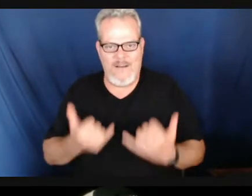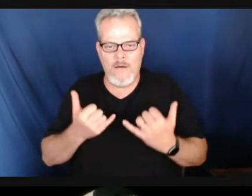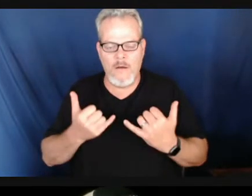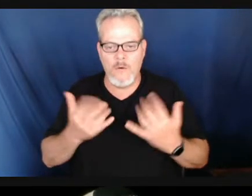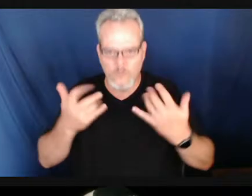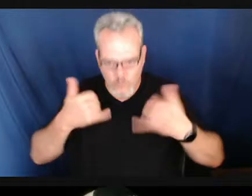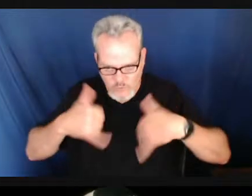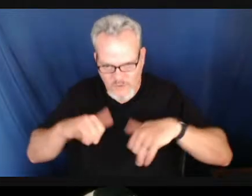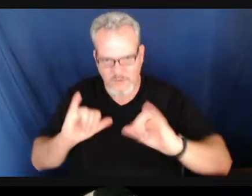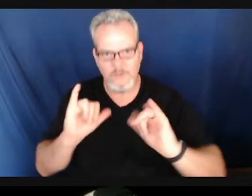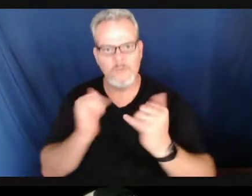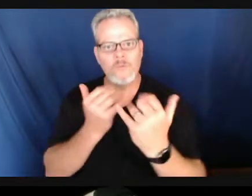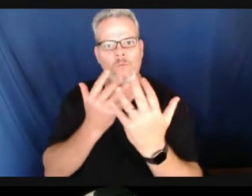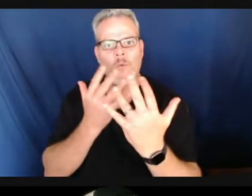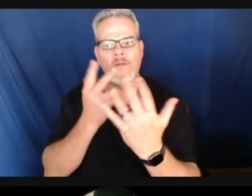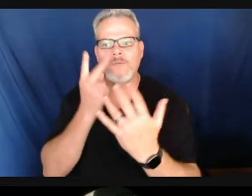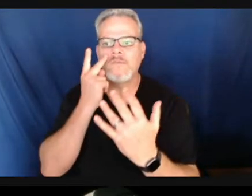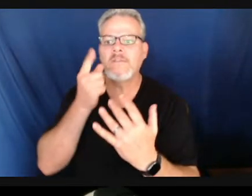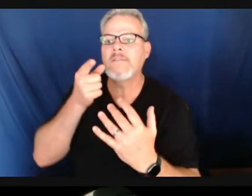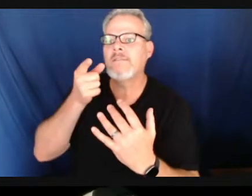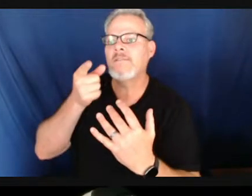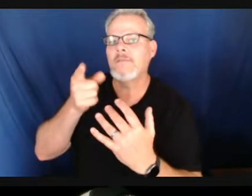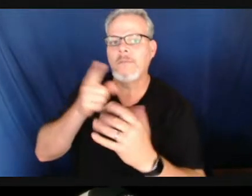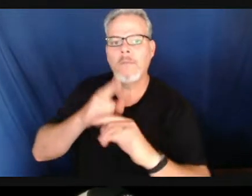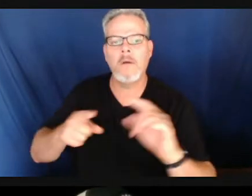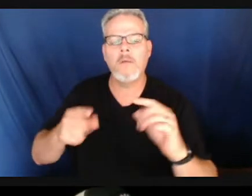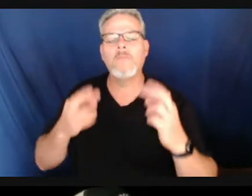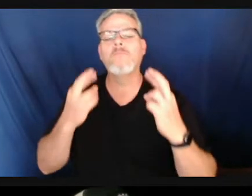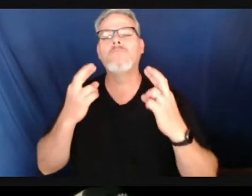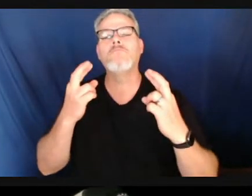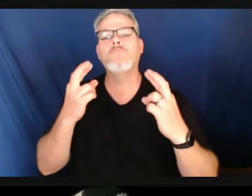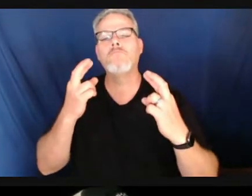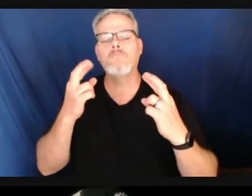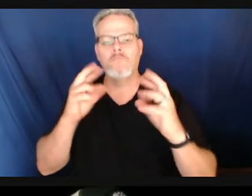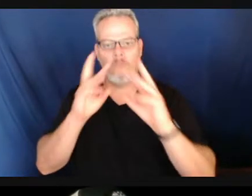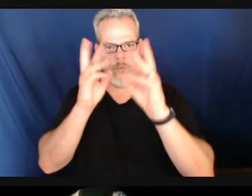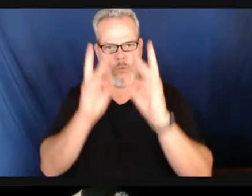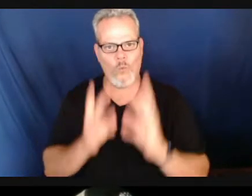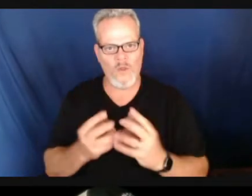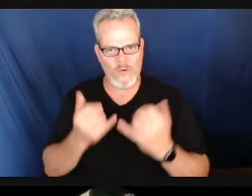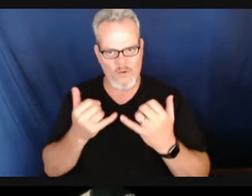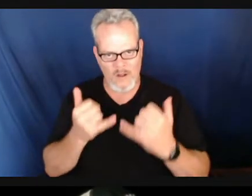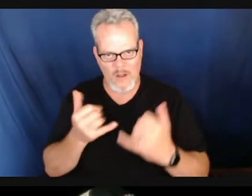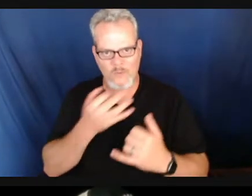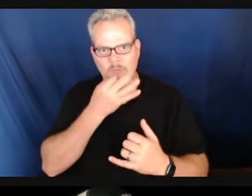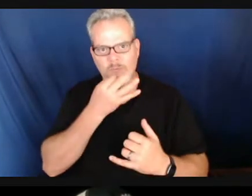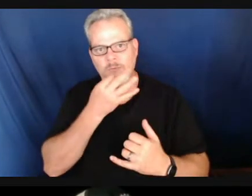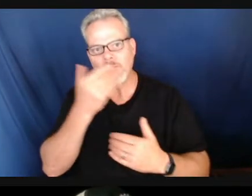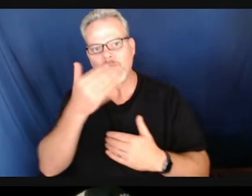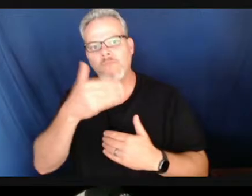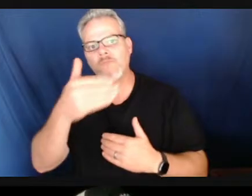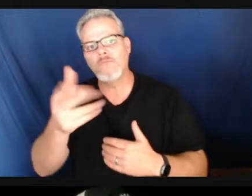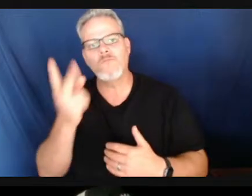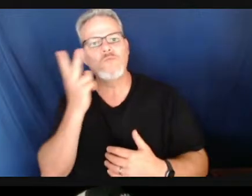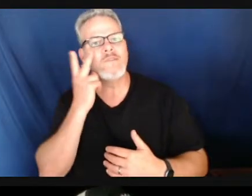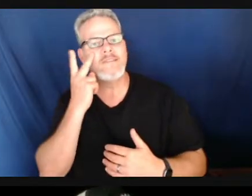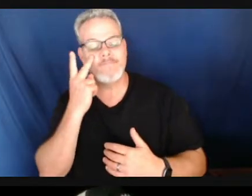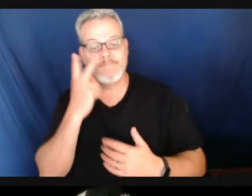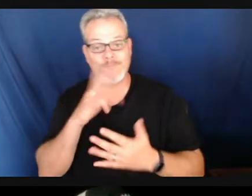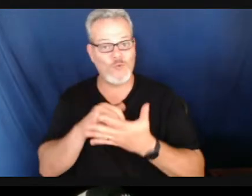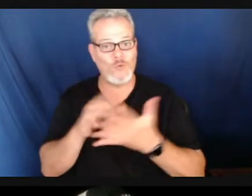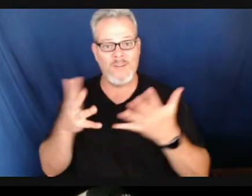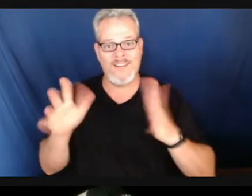big emission of gas, and thankfully the weather looks favorable coming up here. So that's our hazard